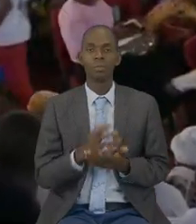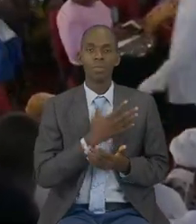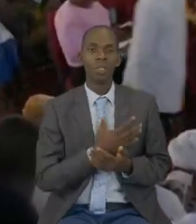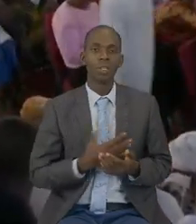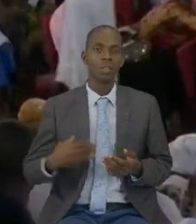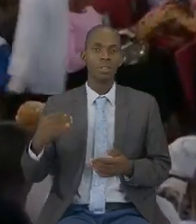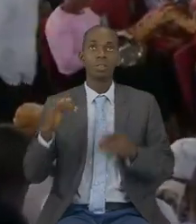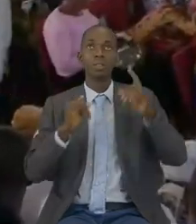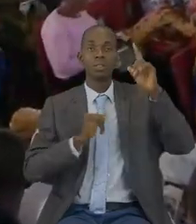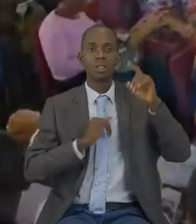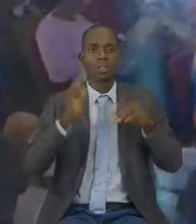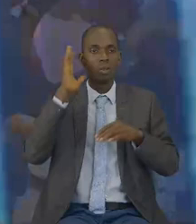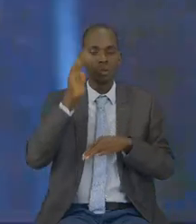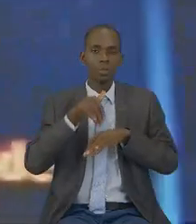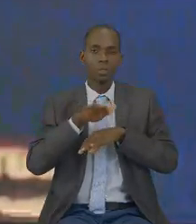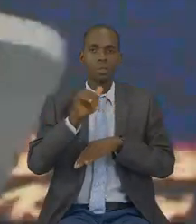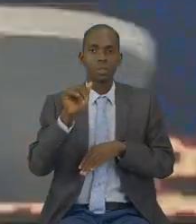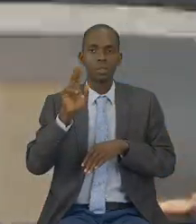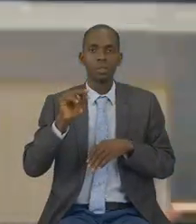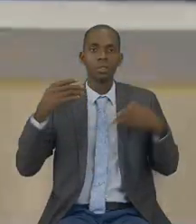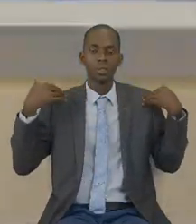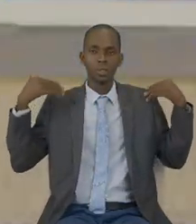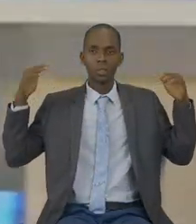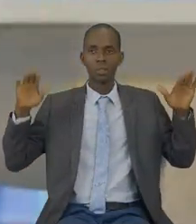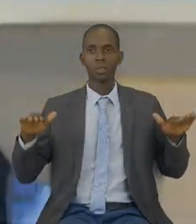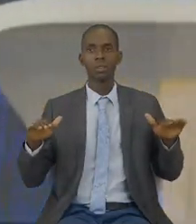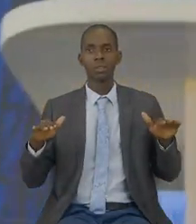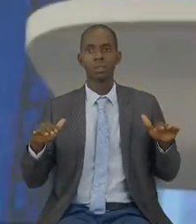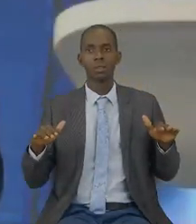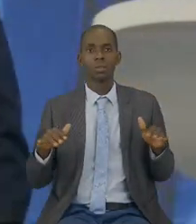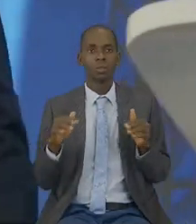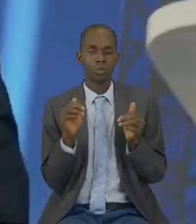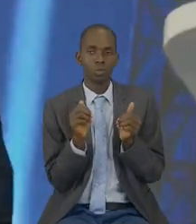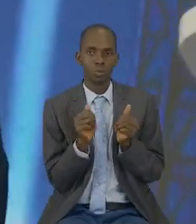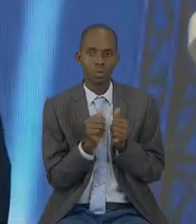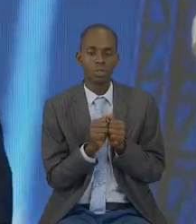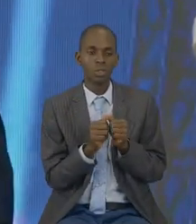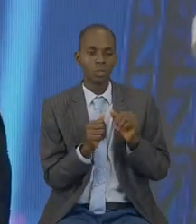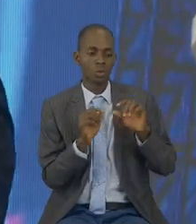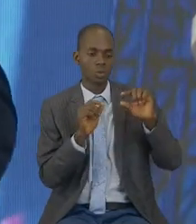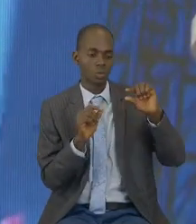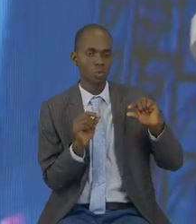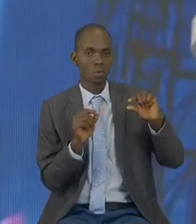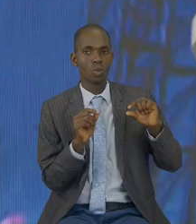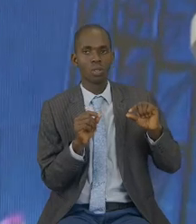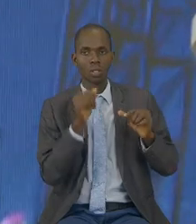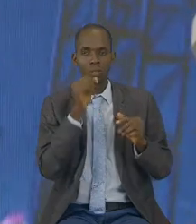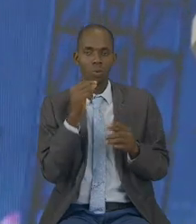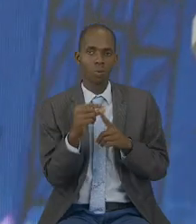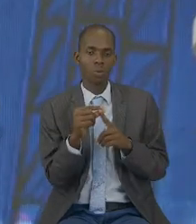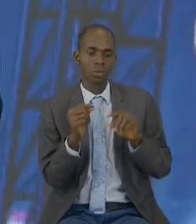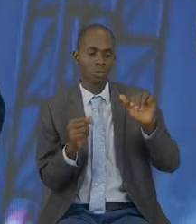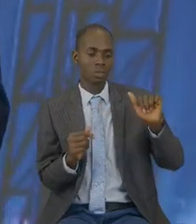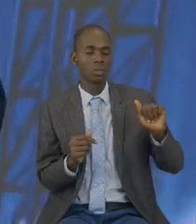I will send an angel with a little small a there. You know, when you read